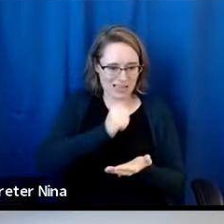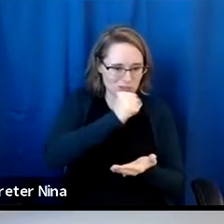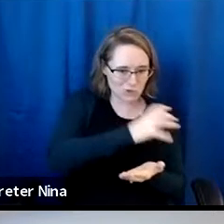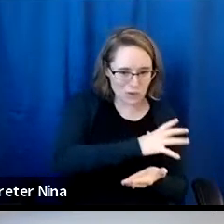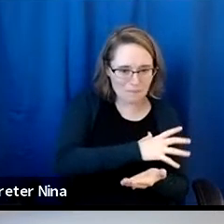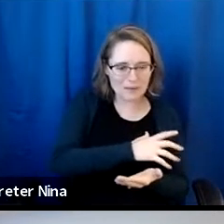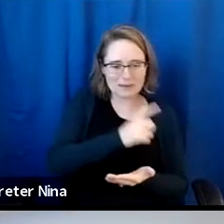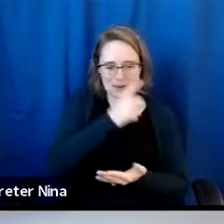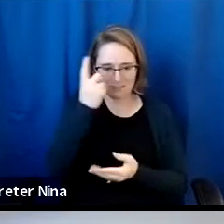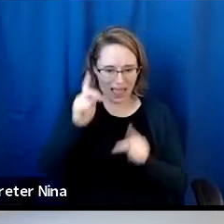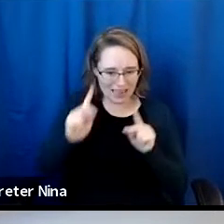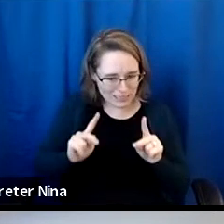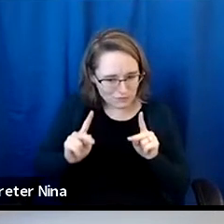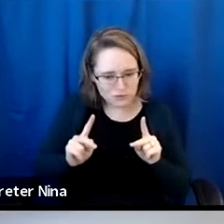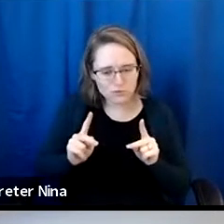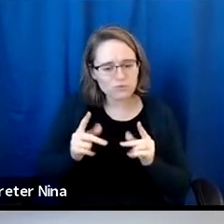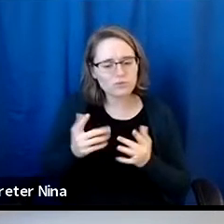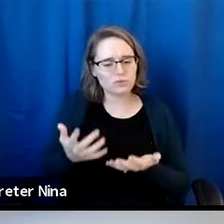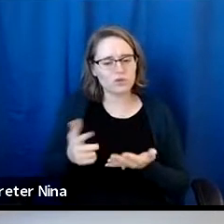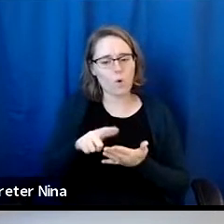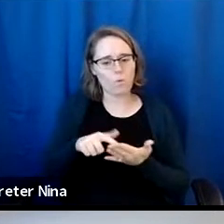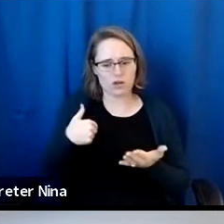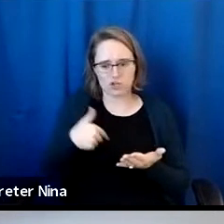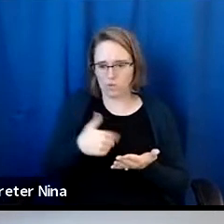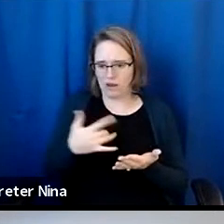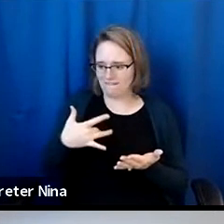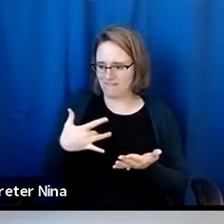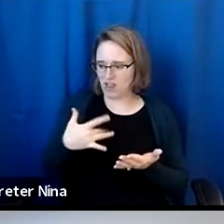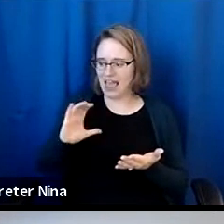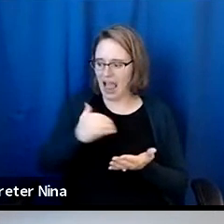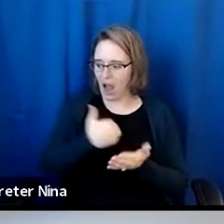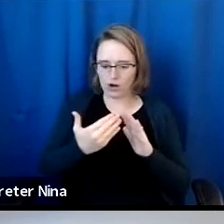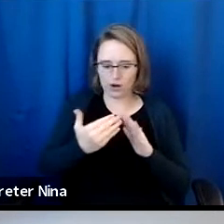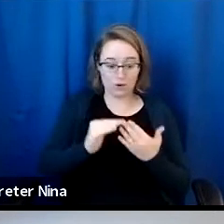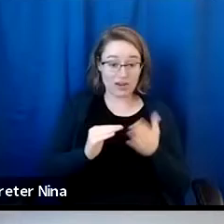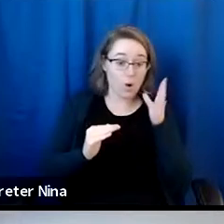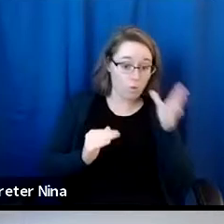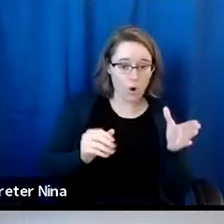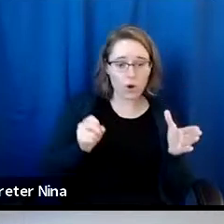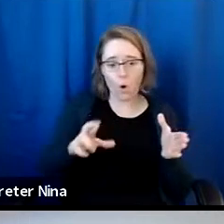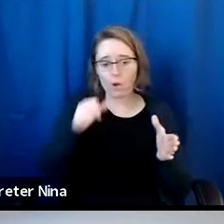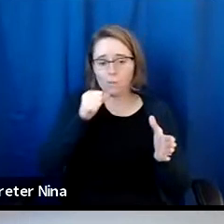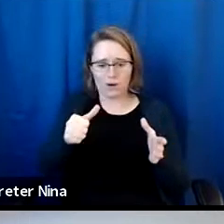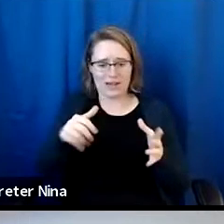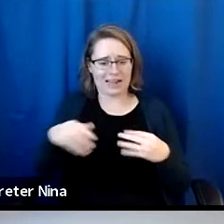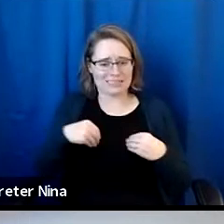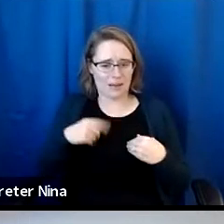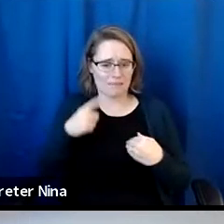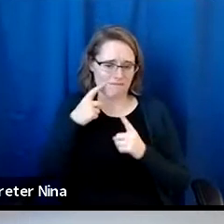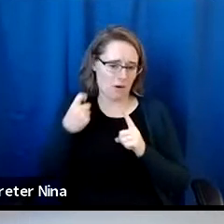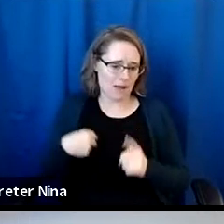Black individuals. What are the things that we feel like our community would or would not accept from us?